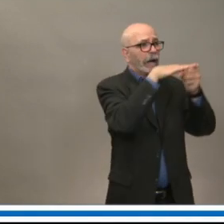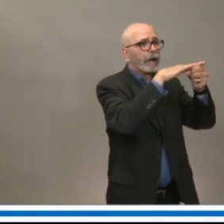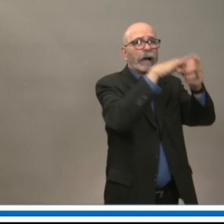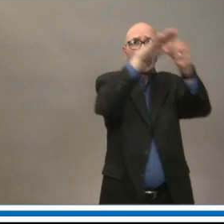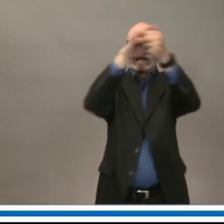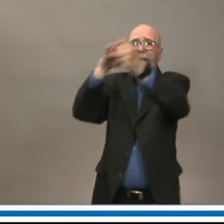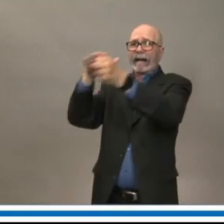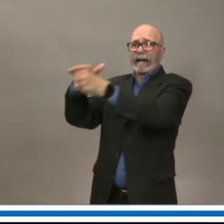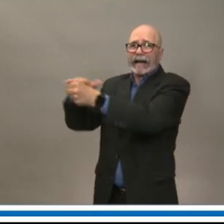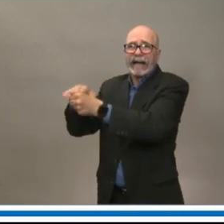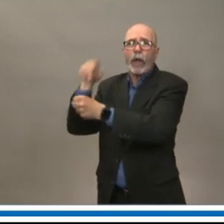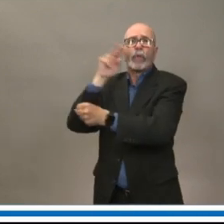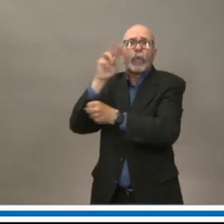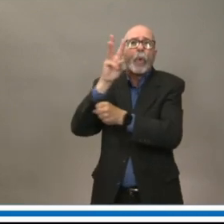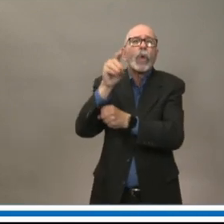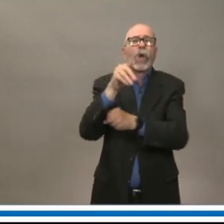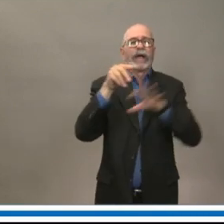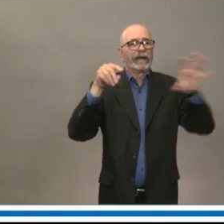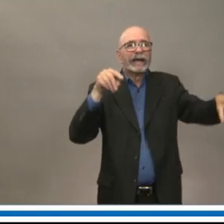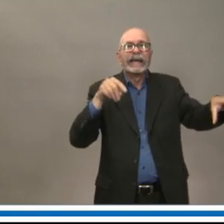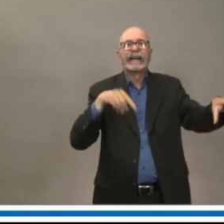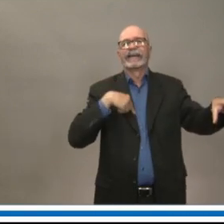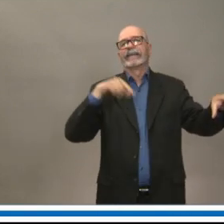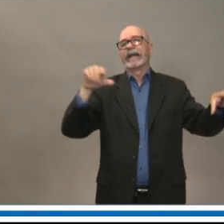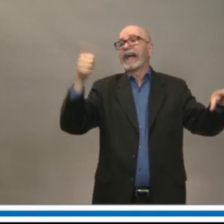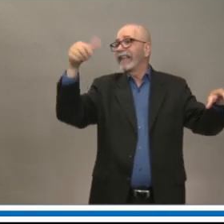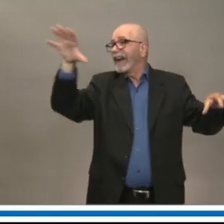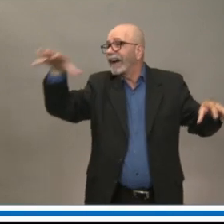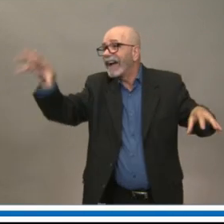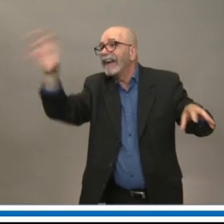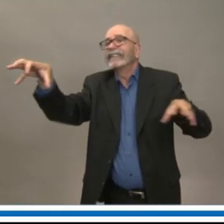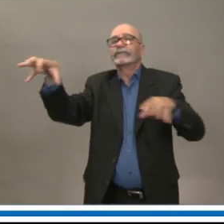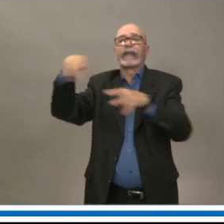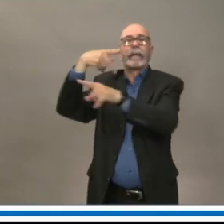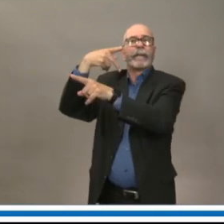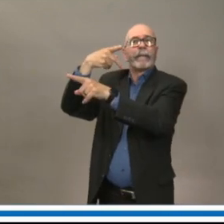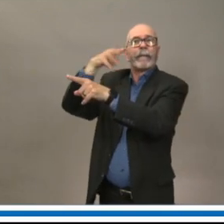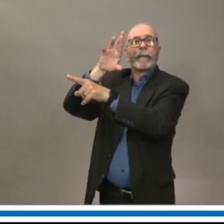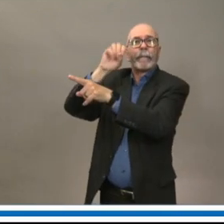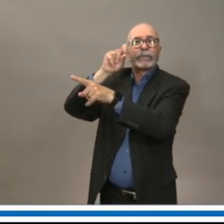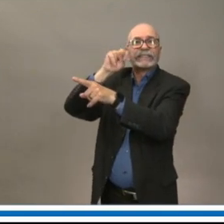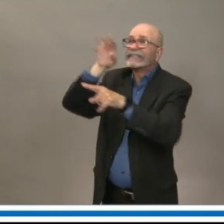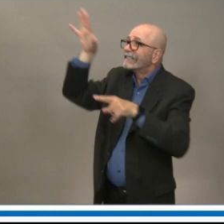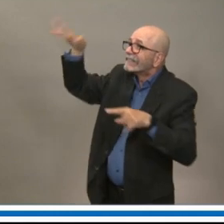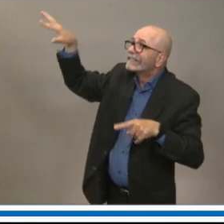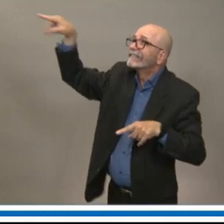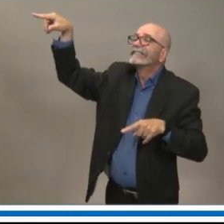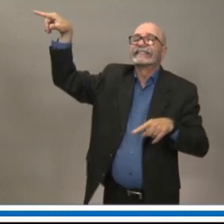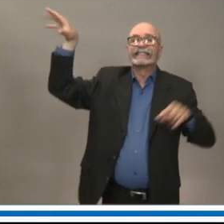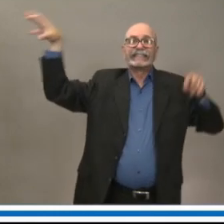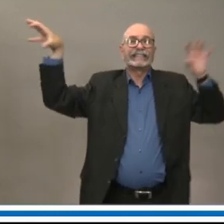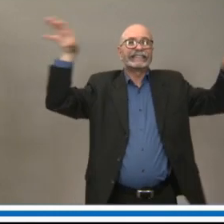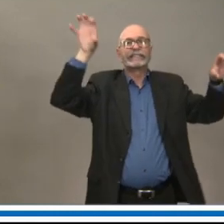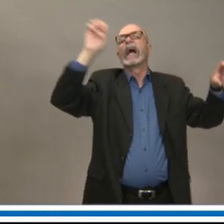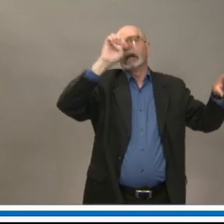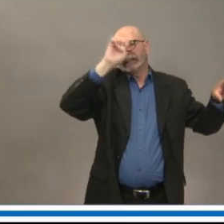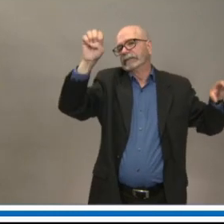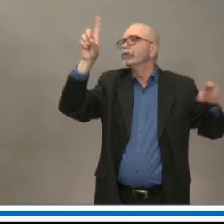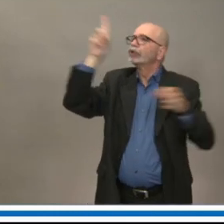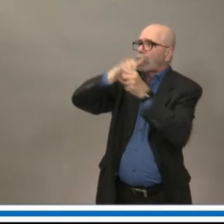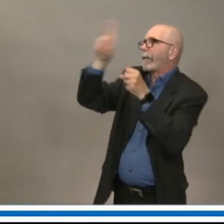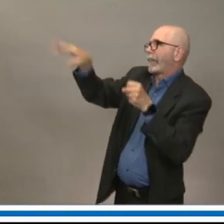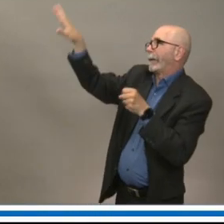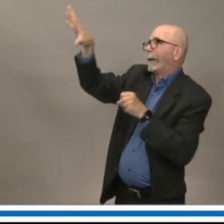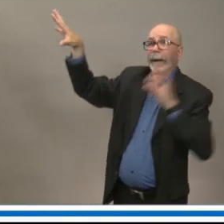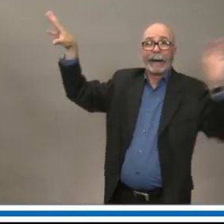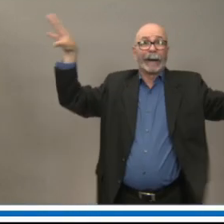Is the situation in the eastern Dartmouth communities that we have good things in place now. I'm hearing good reports this